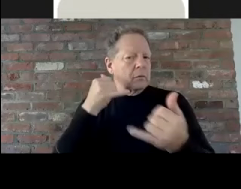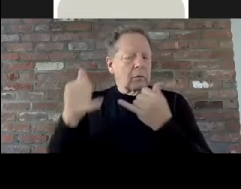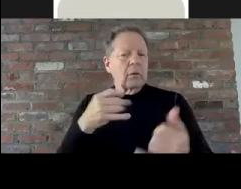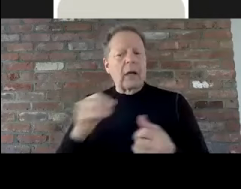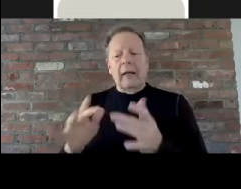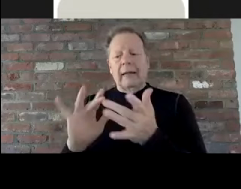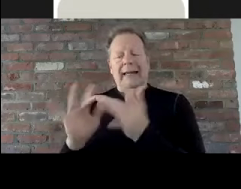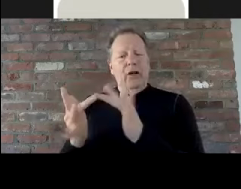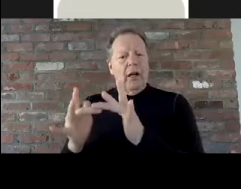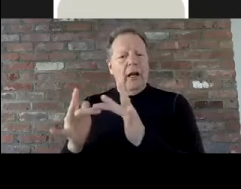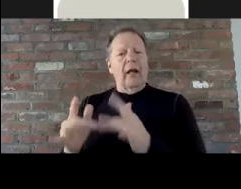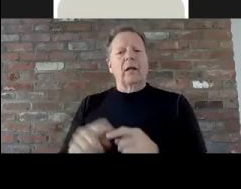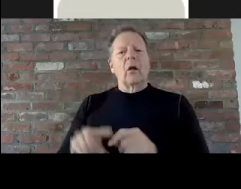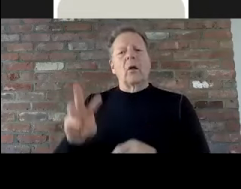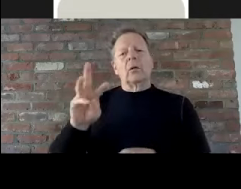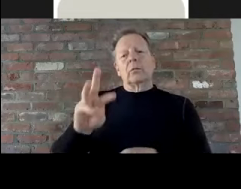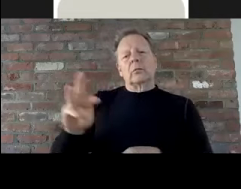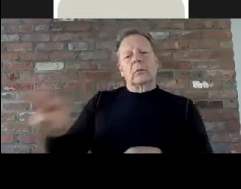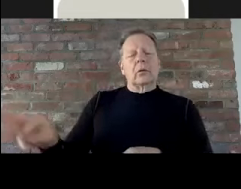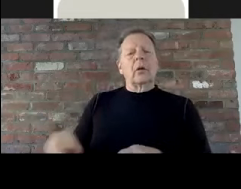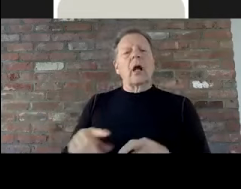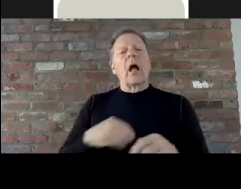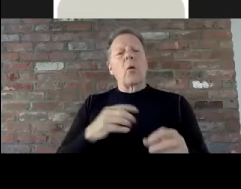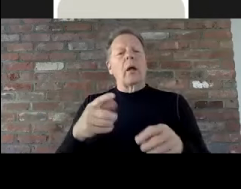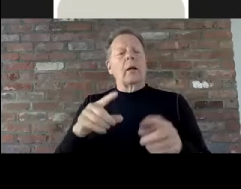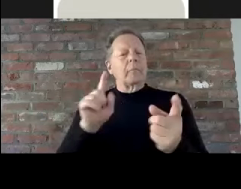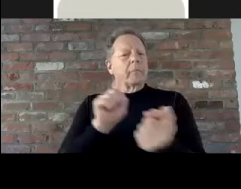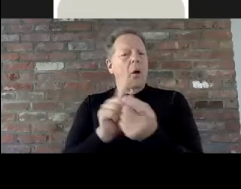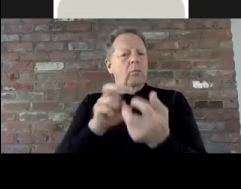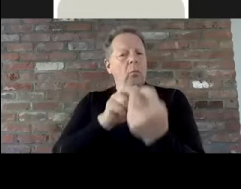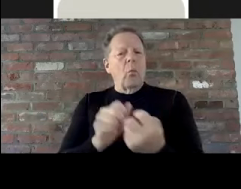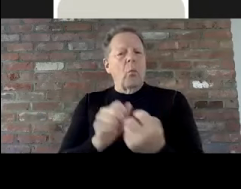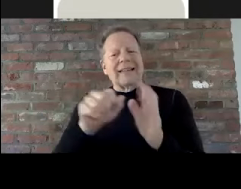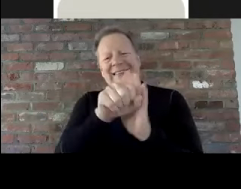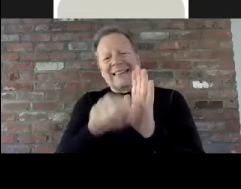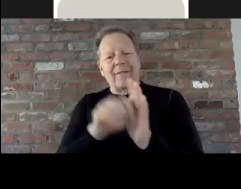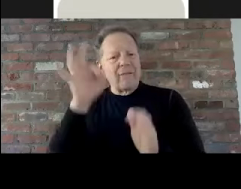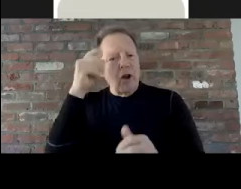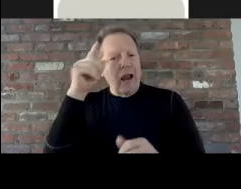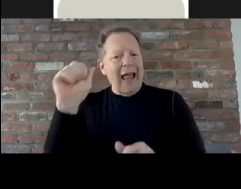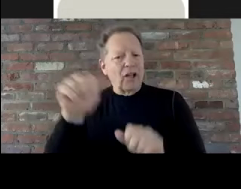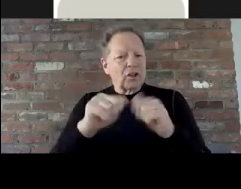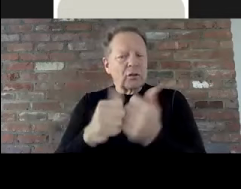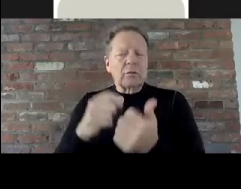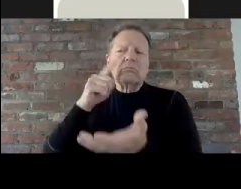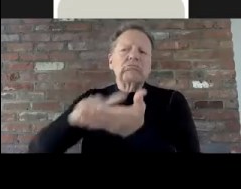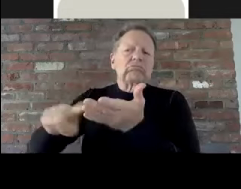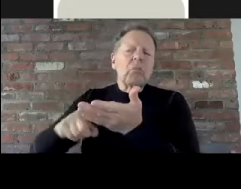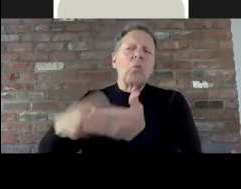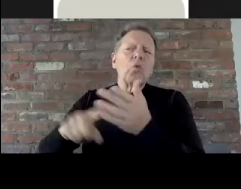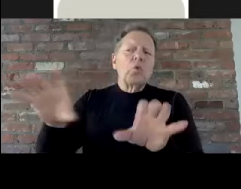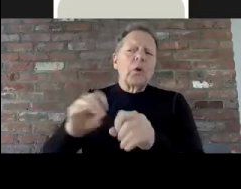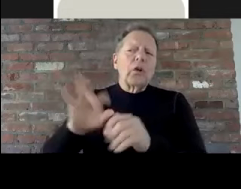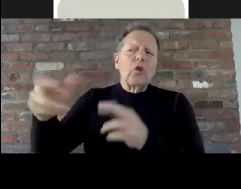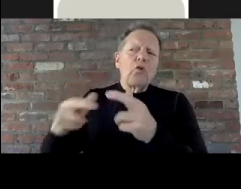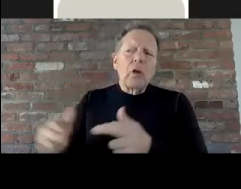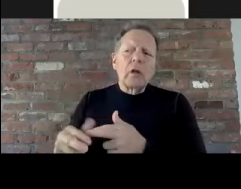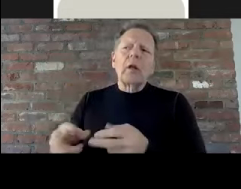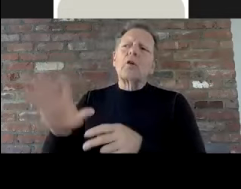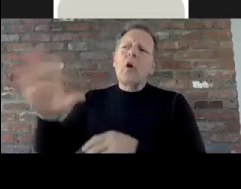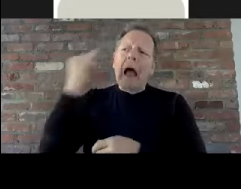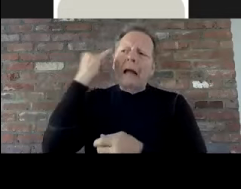held a meeting with state and federal agencies also to learn more about their work and what they're doing in the region, and to make them aware of the